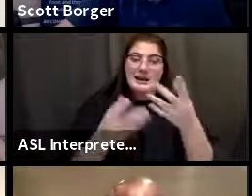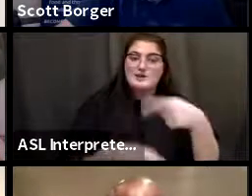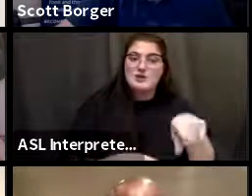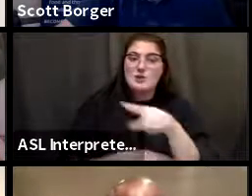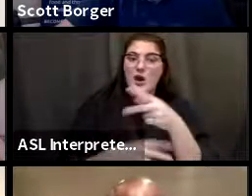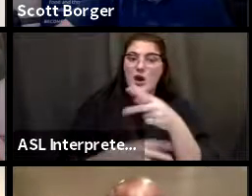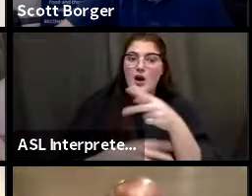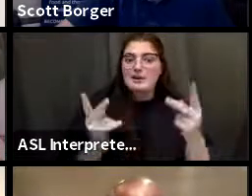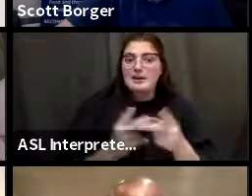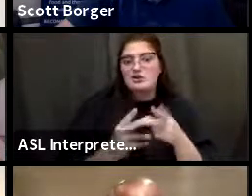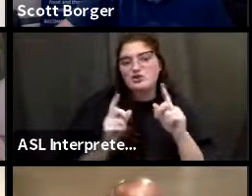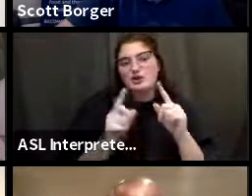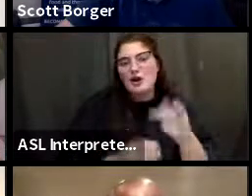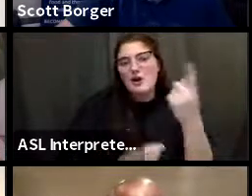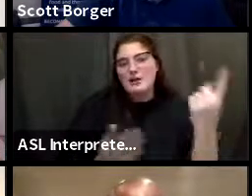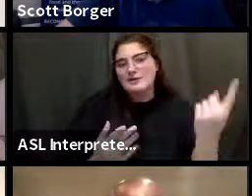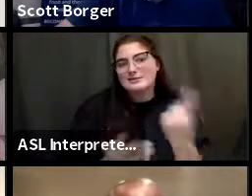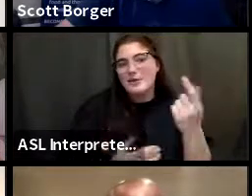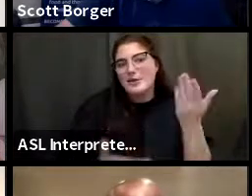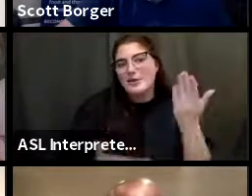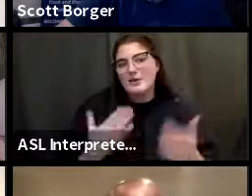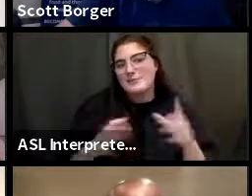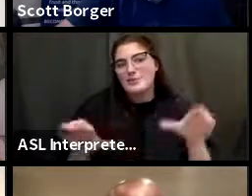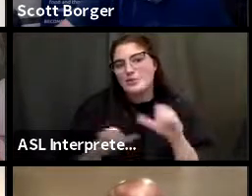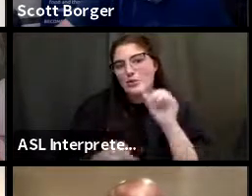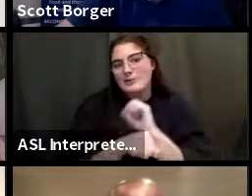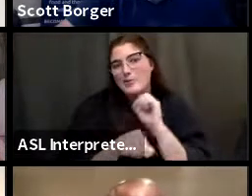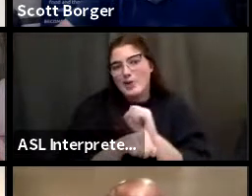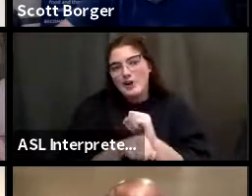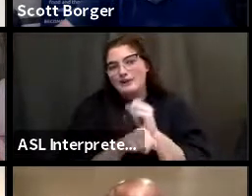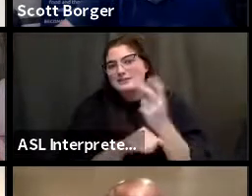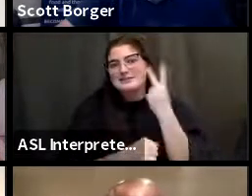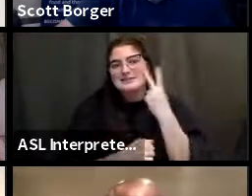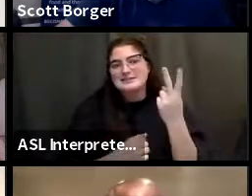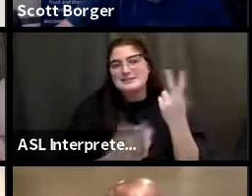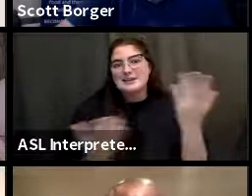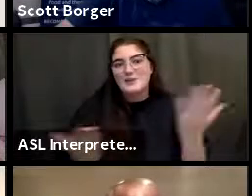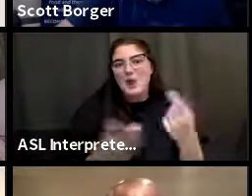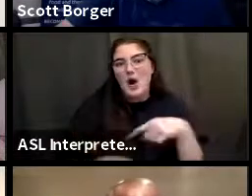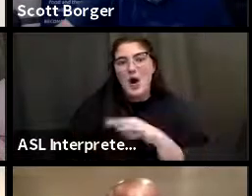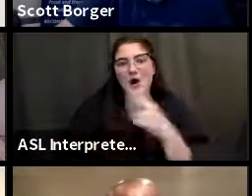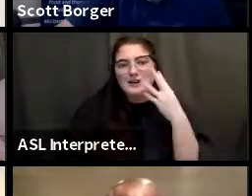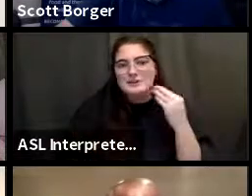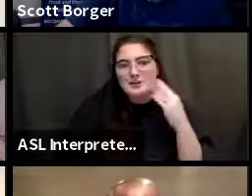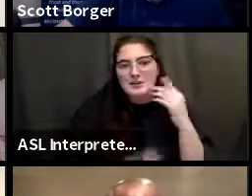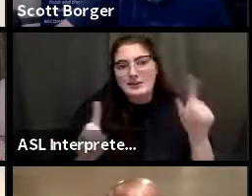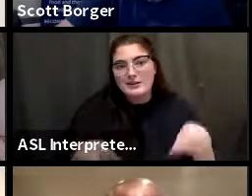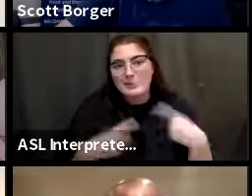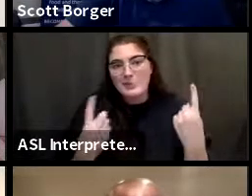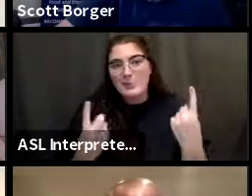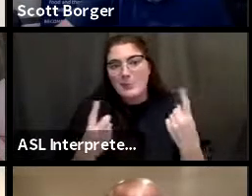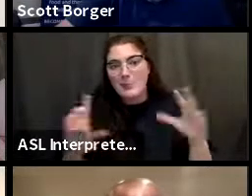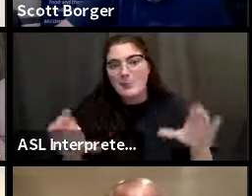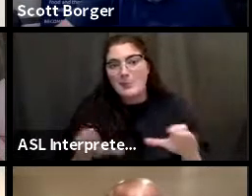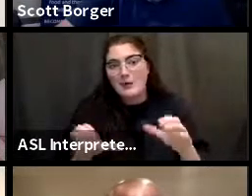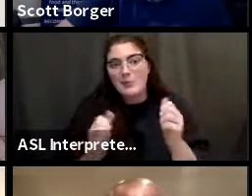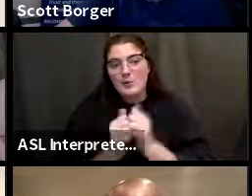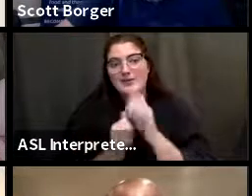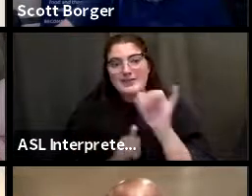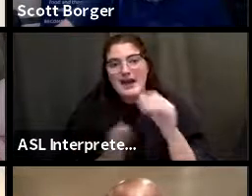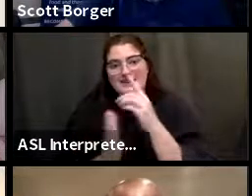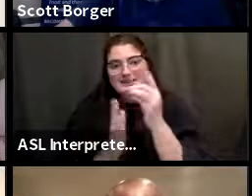as somebody who might be doing work to see what our experience has been with that design professional.